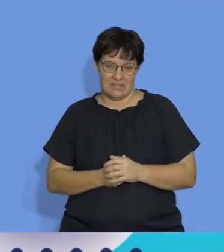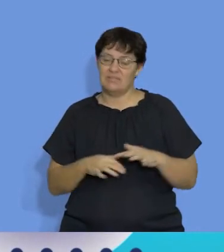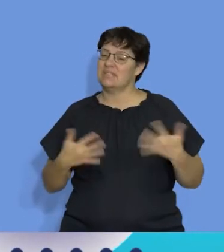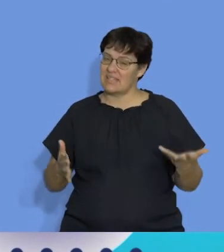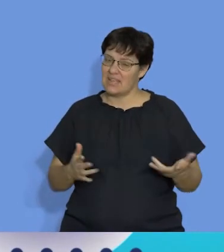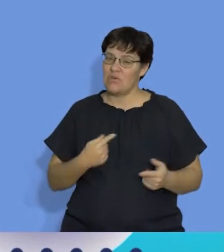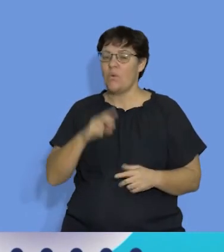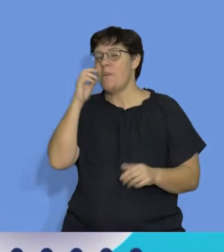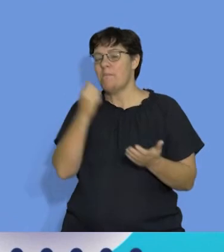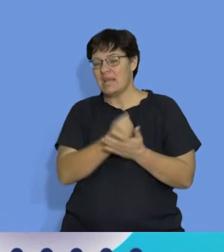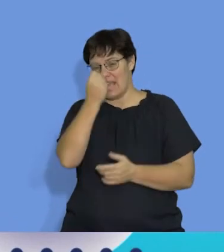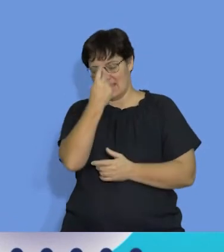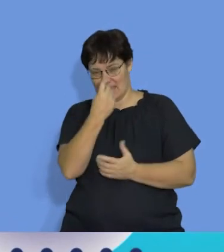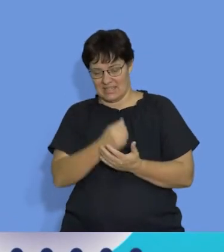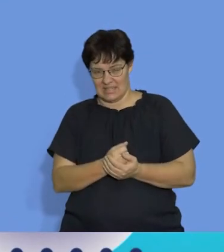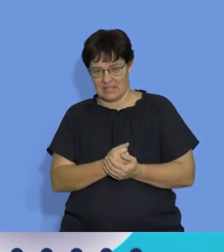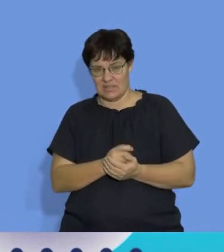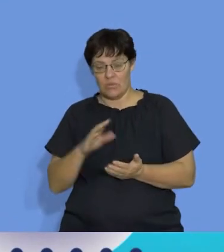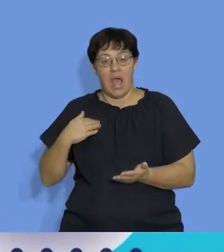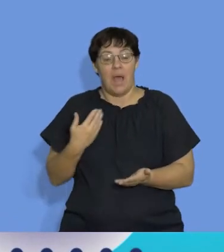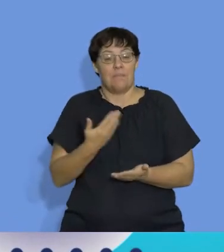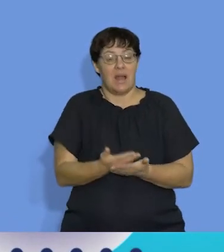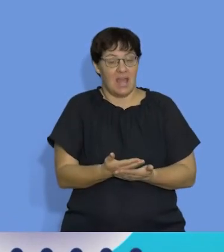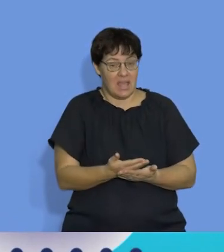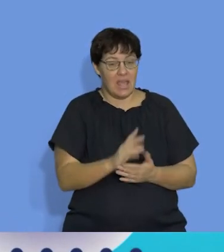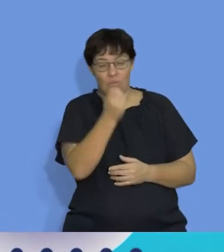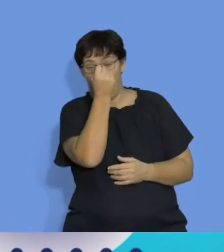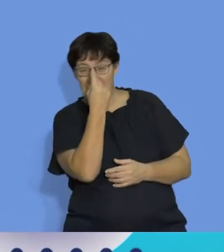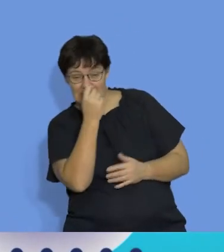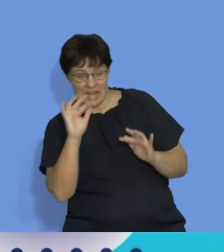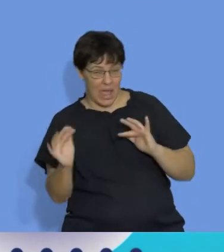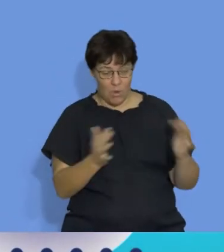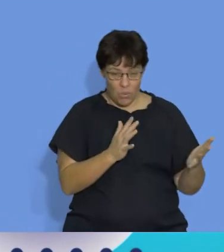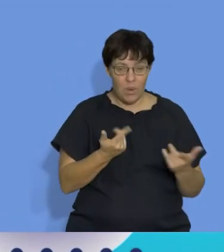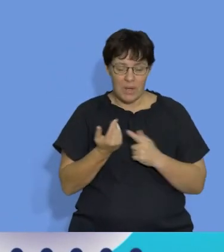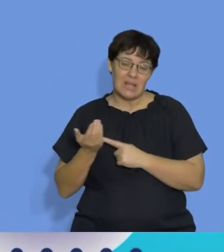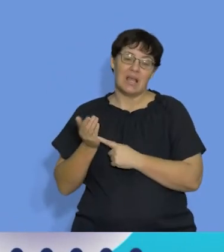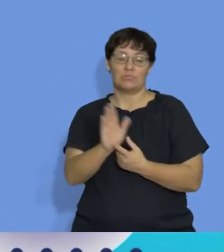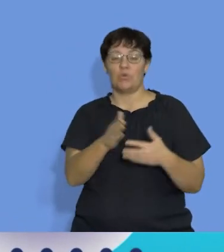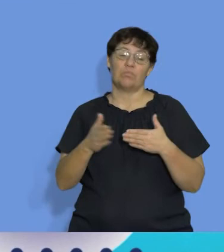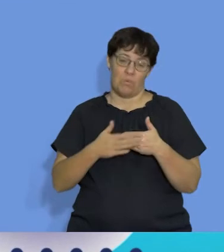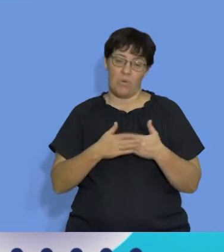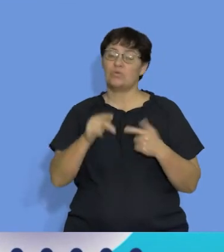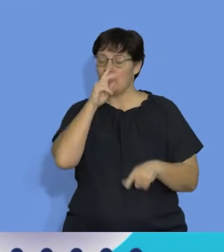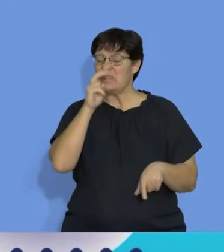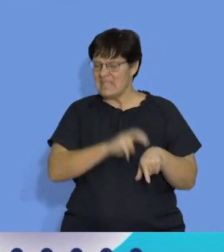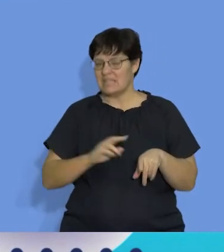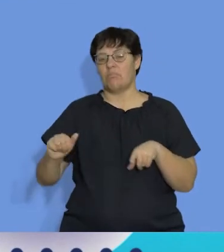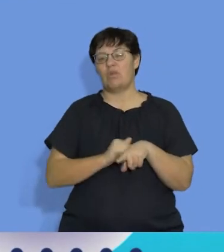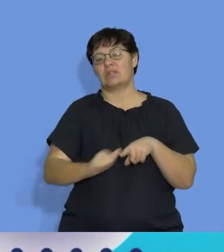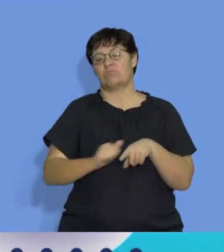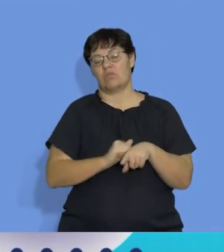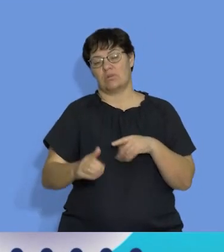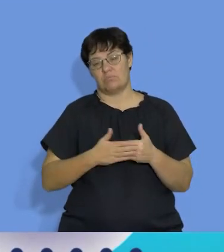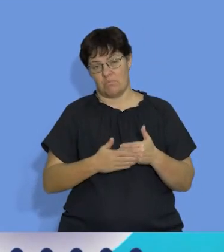that when it comes to application and understanding, we need to expose ourselves to as much practice as we possibly can. But what we did is